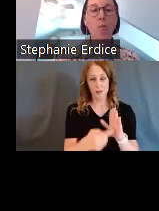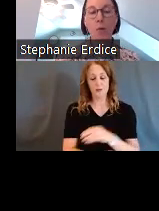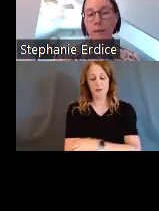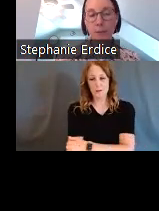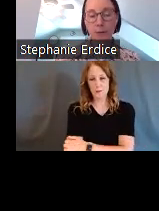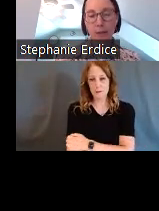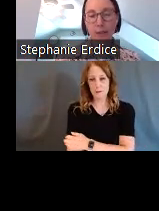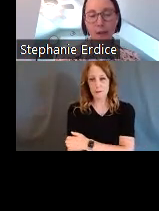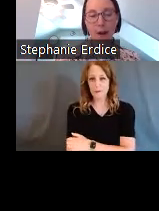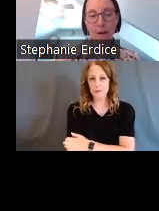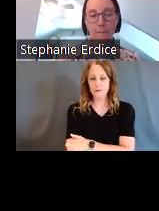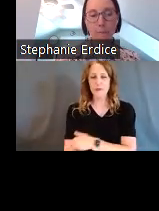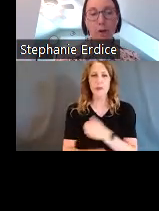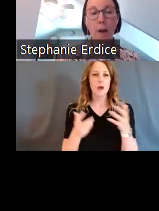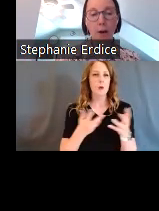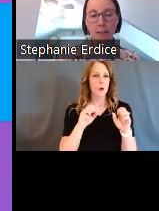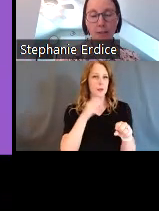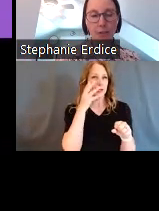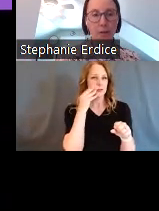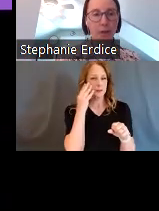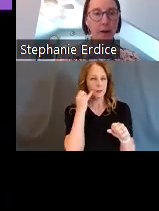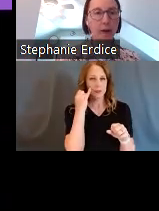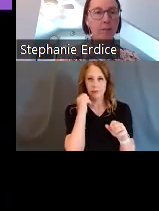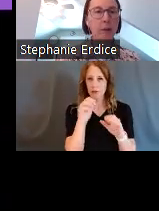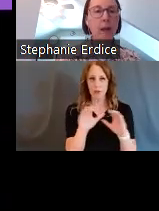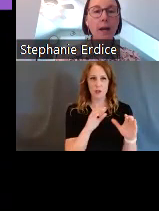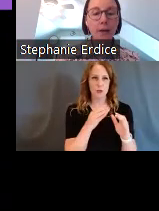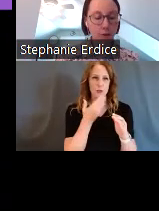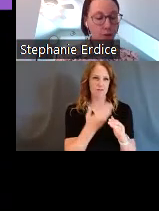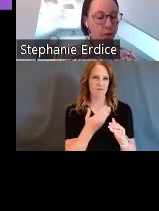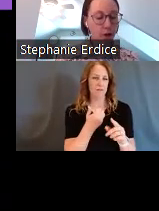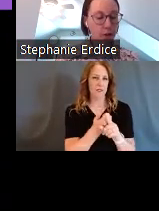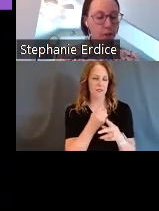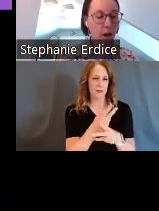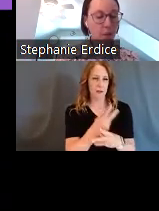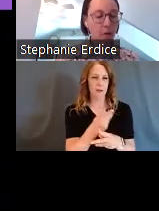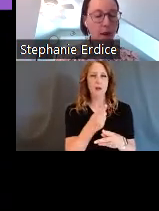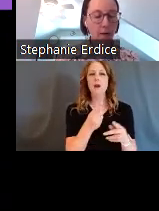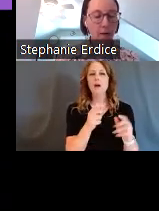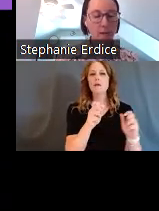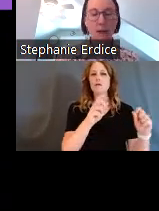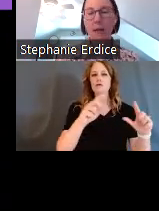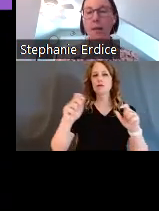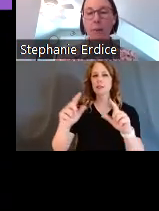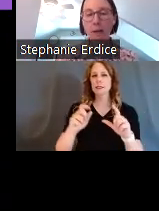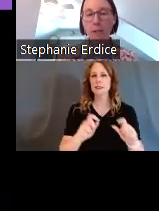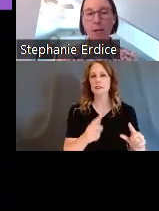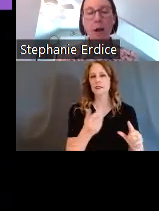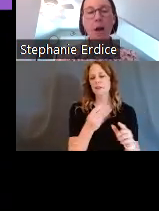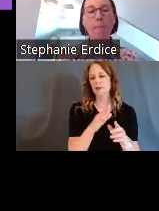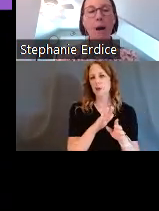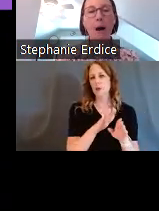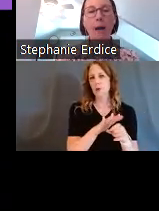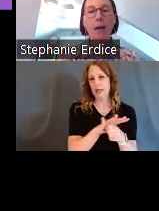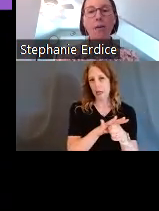of what we experience when we're not practicing good self-care. And here on the screen are just a couple of areas that get